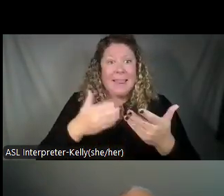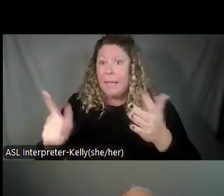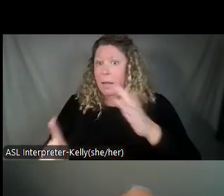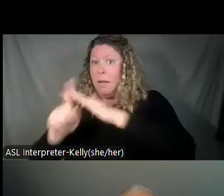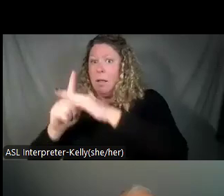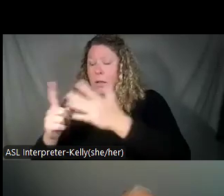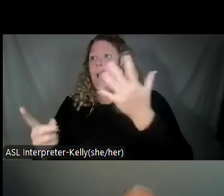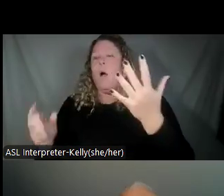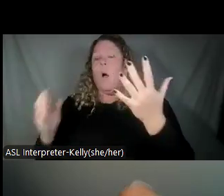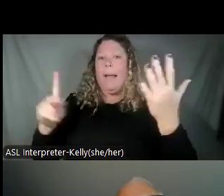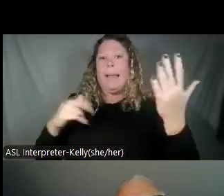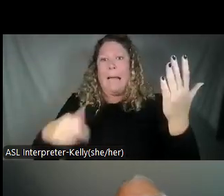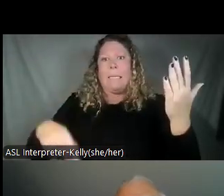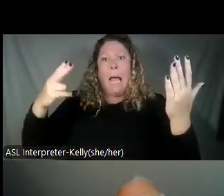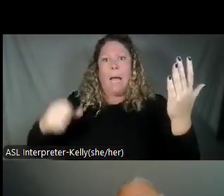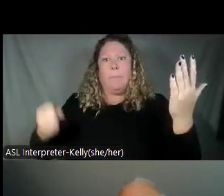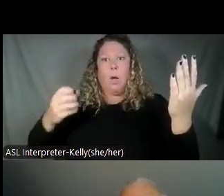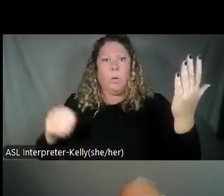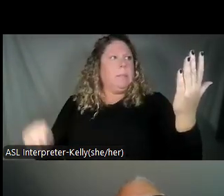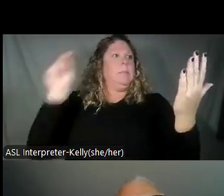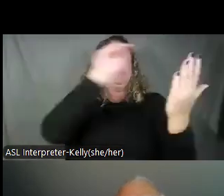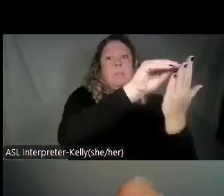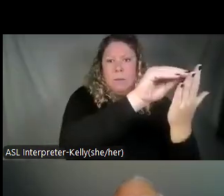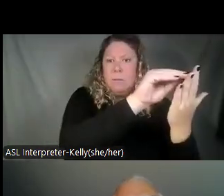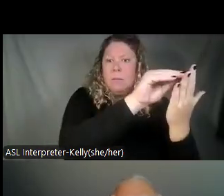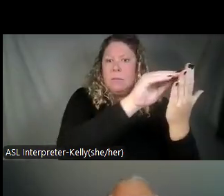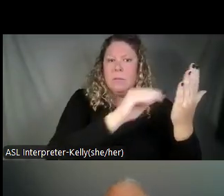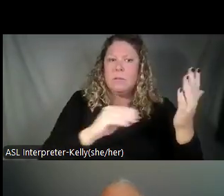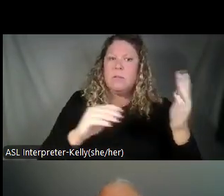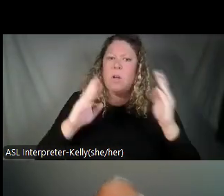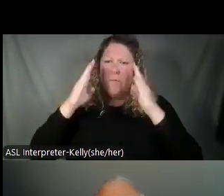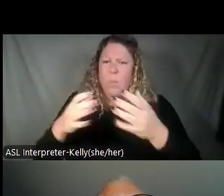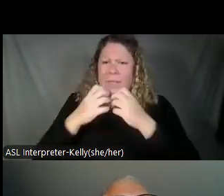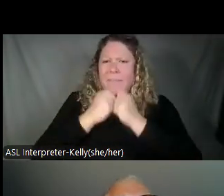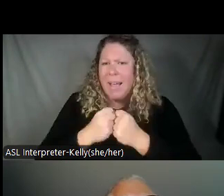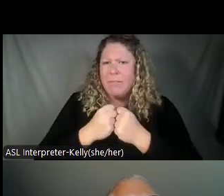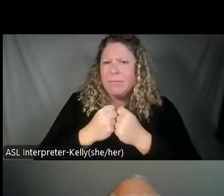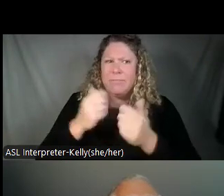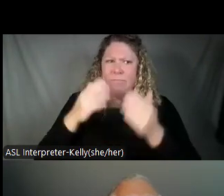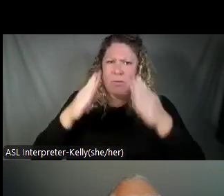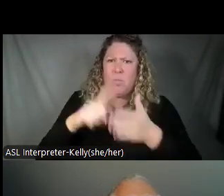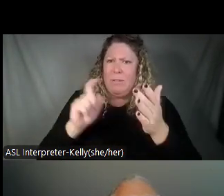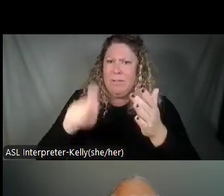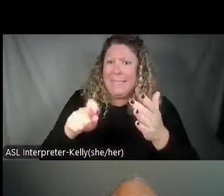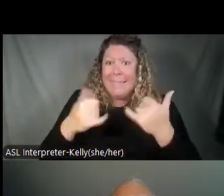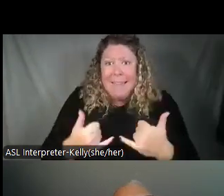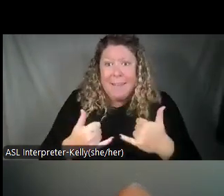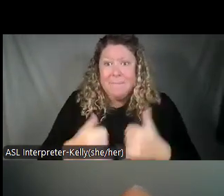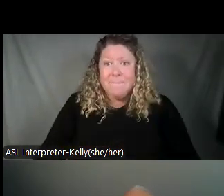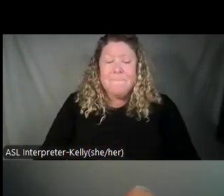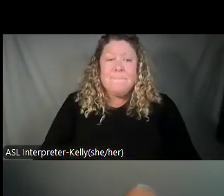highly prioritized. Focus on value. Focus on on what you need. Now, what I've done here